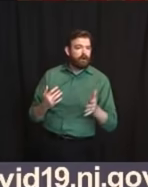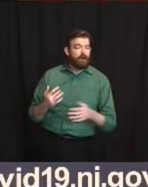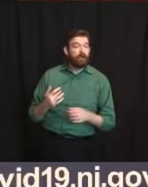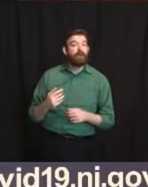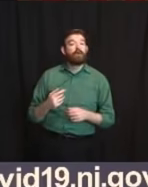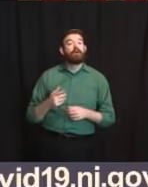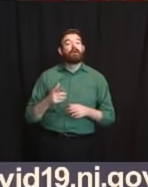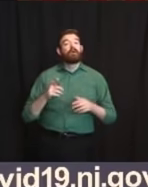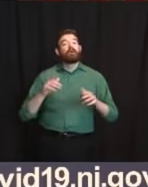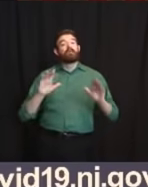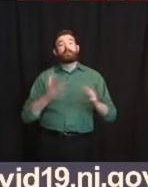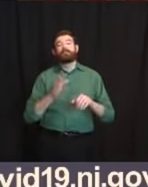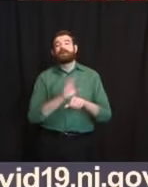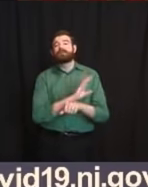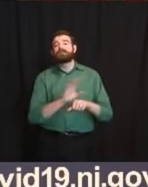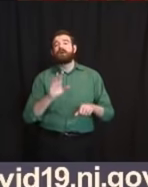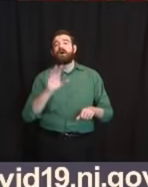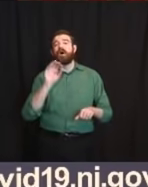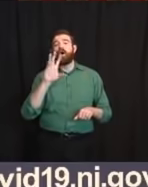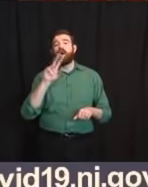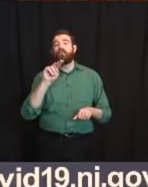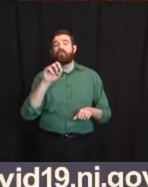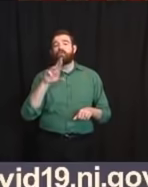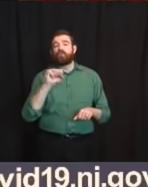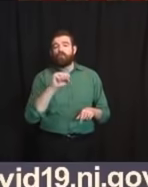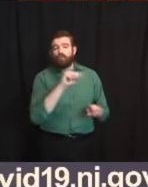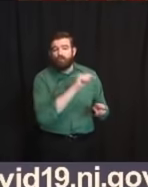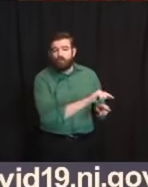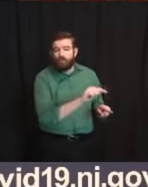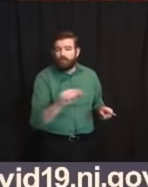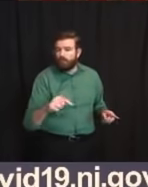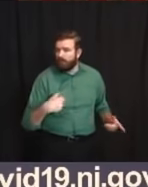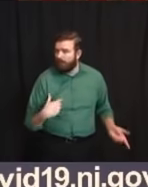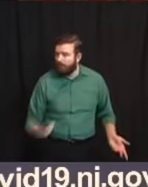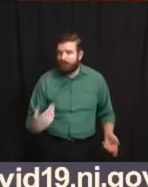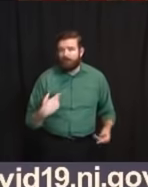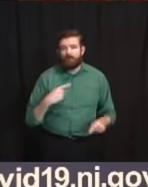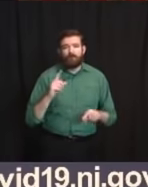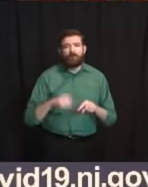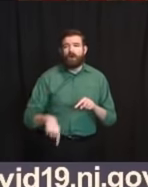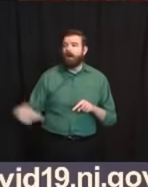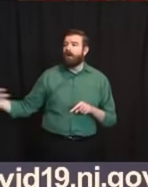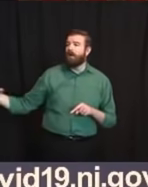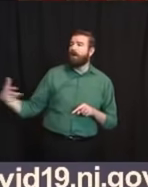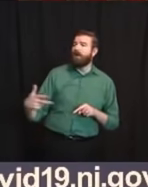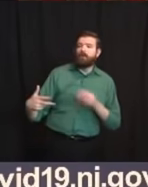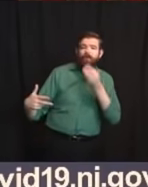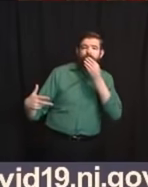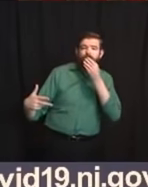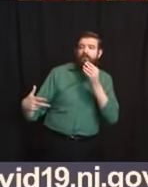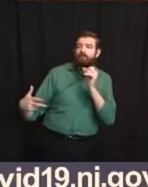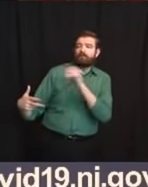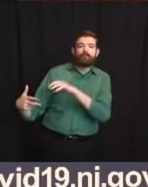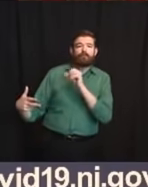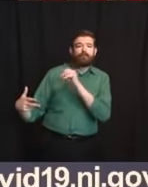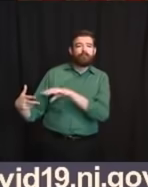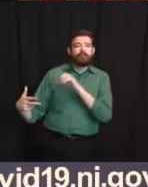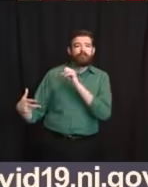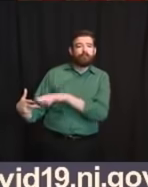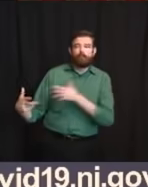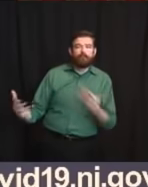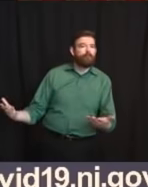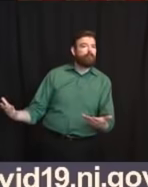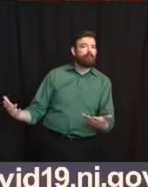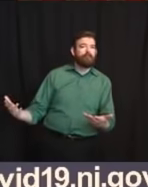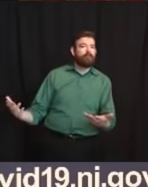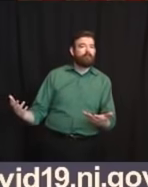for them, who rely on foot traffic? And the other question I have to you is, you gave the thumbs up yesterday to beaches and shore stuff opening